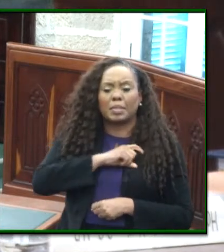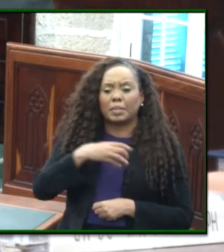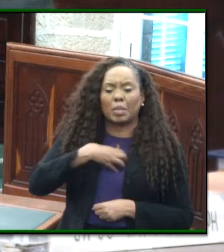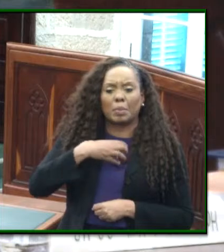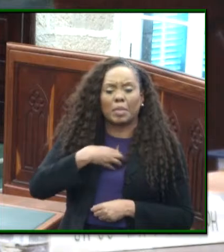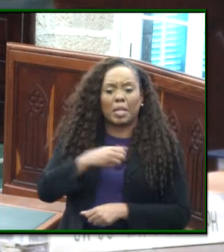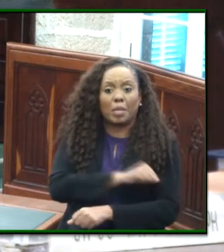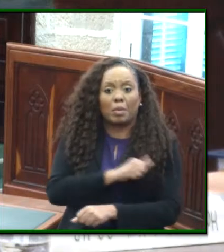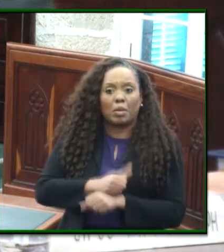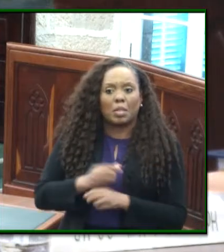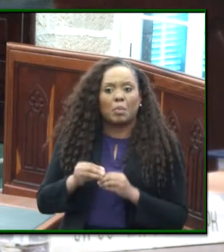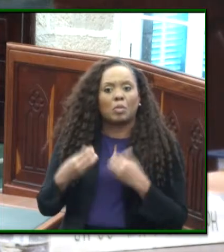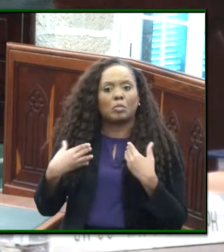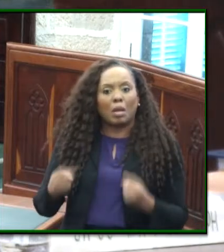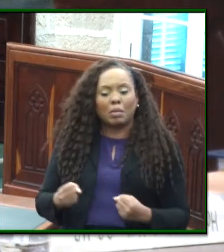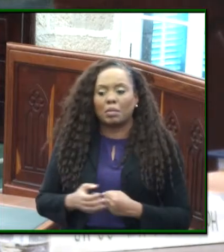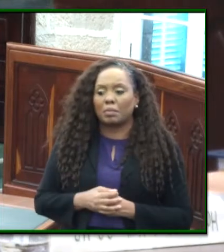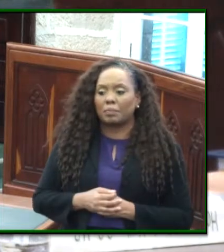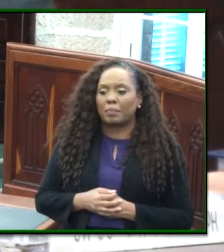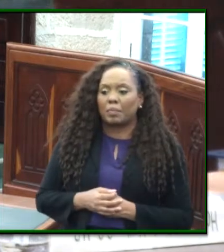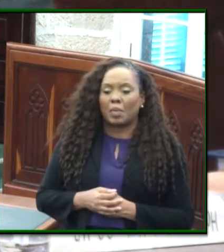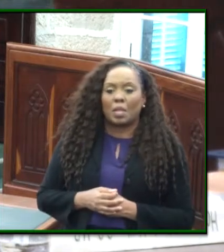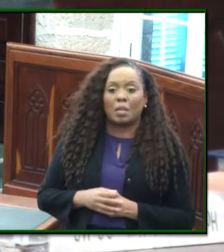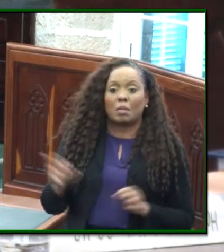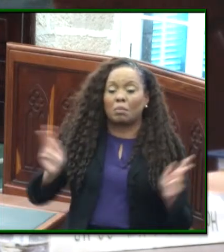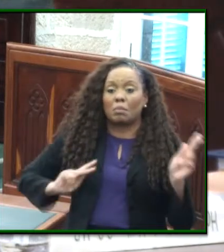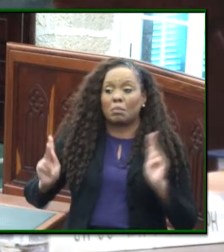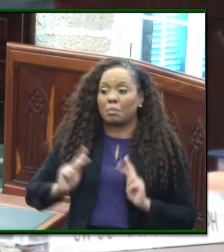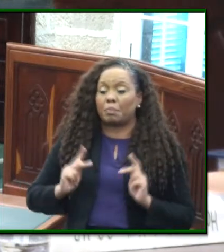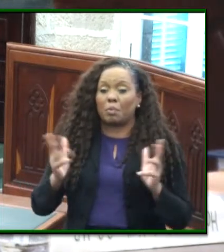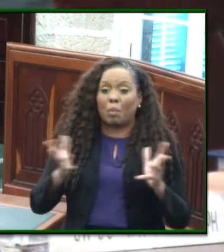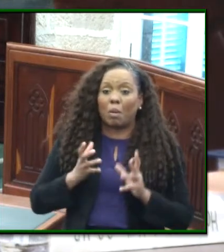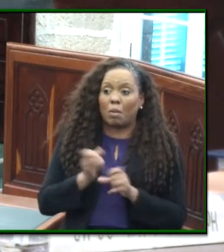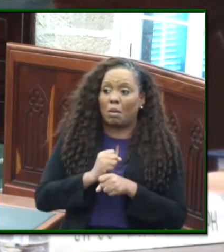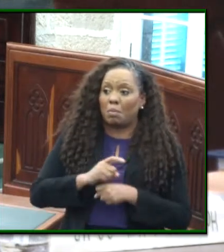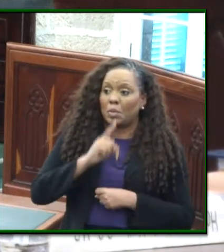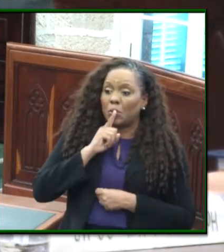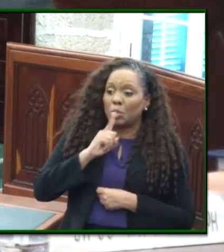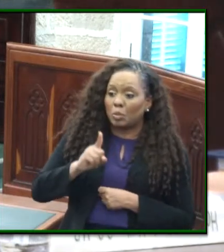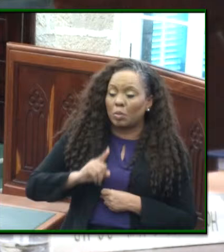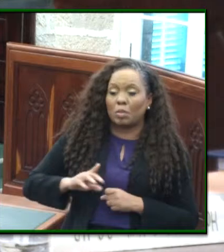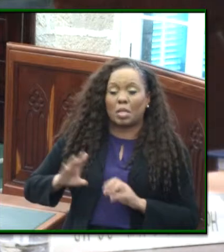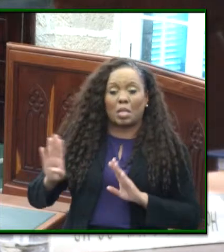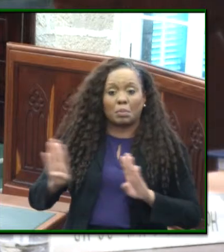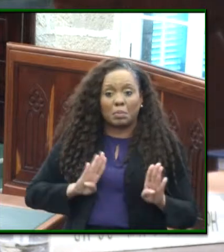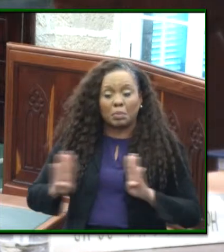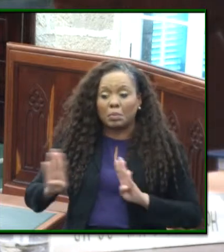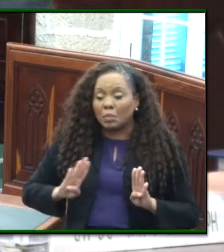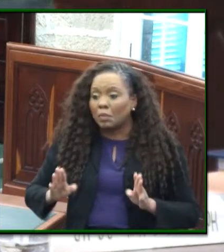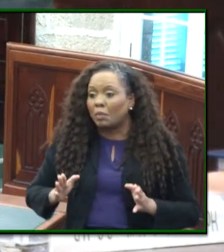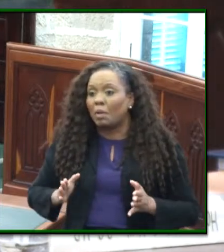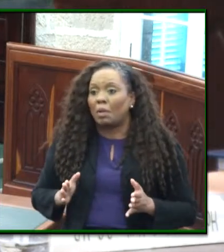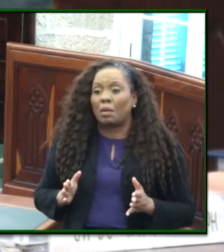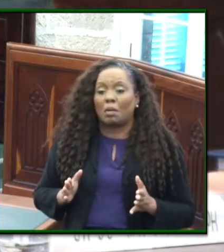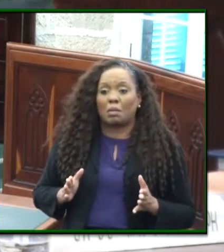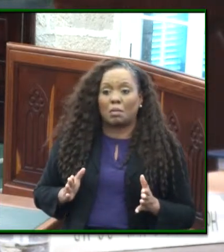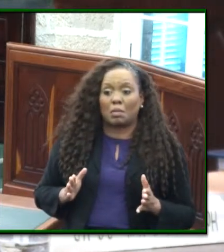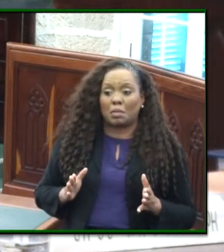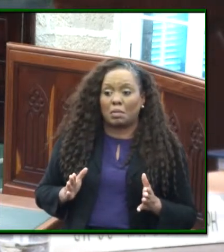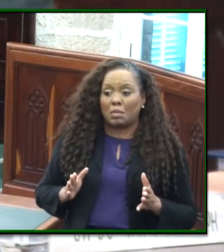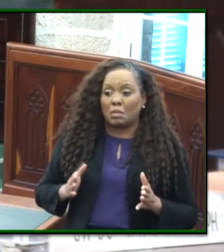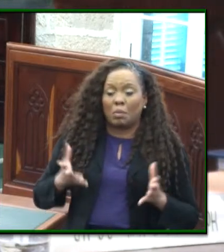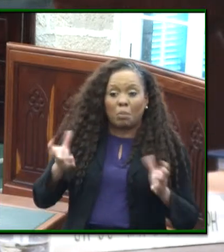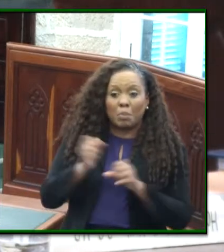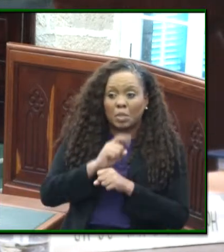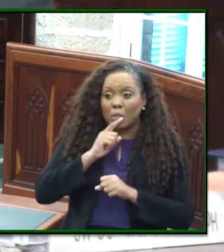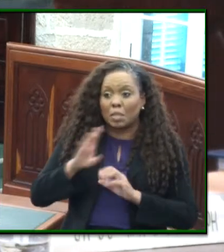feels as though their complaints about behavior of officers, the way that they're treated when the police are executing